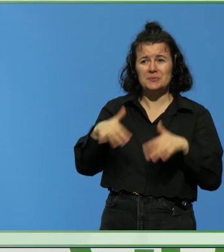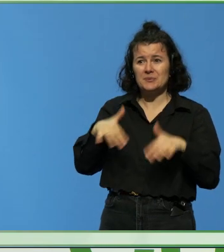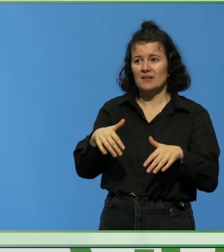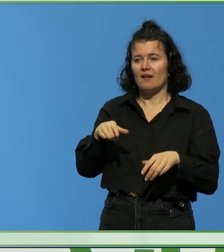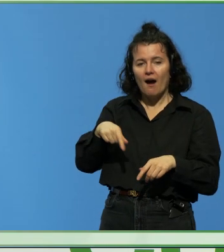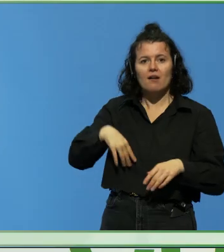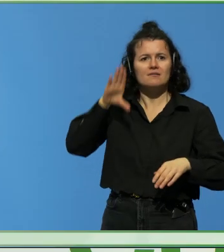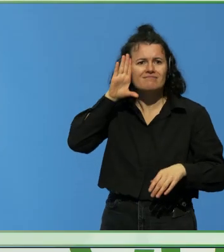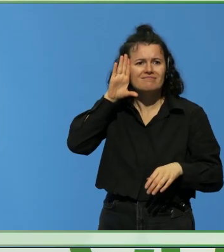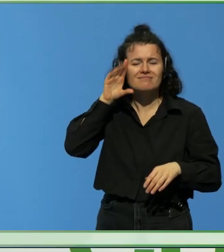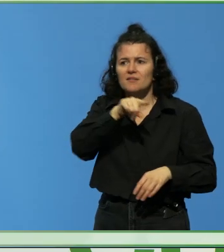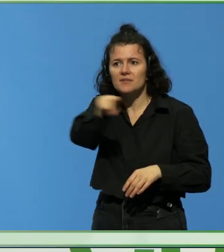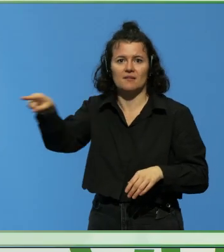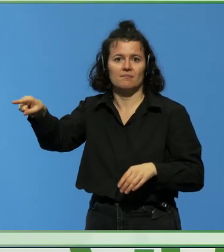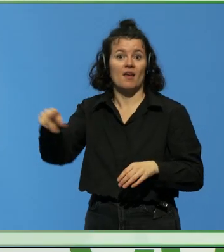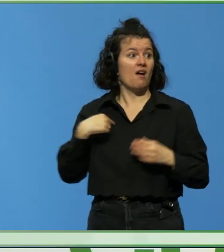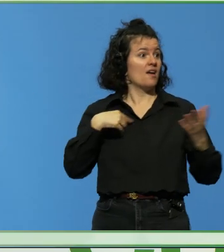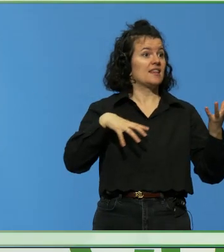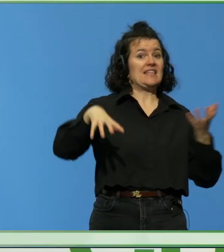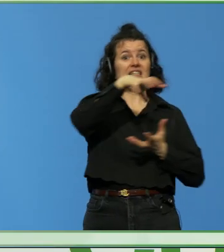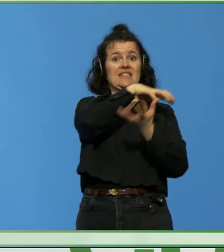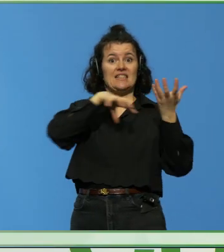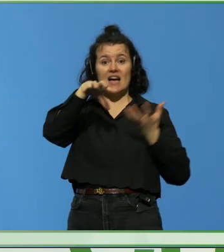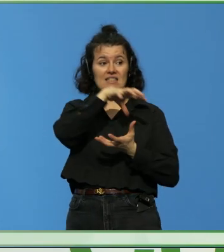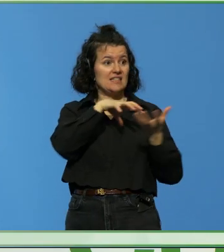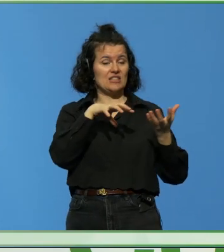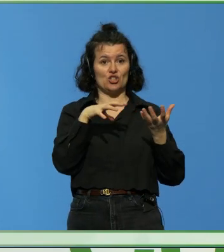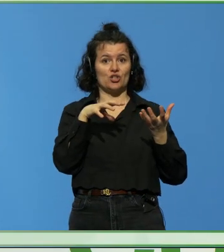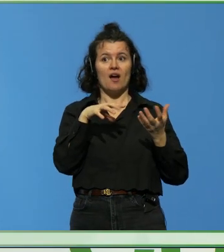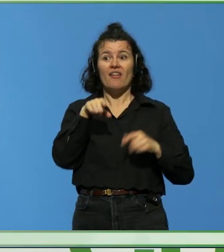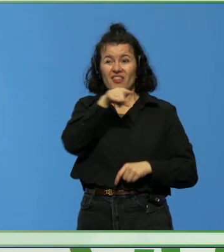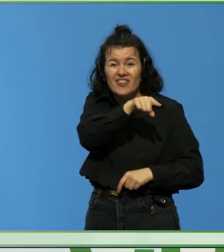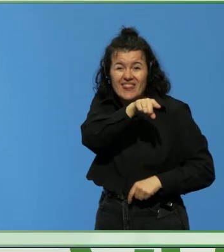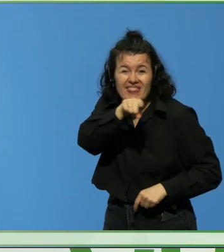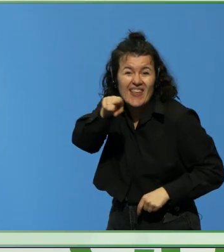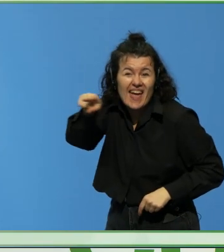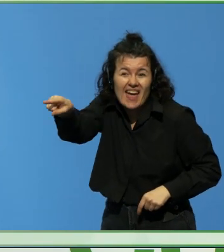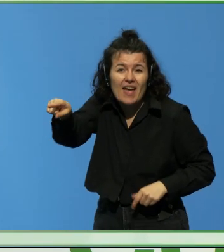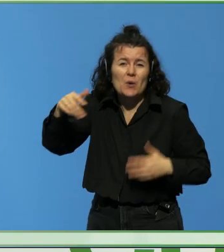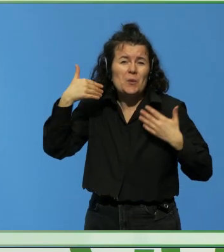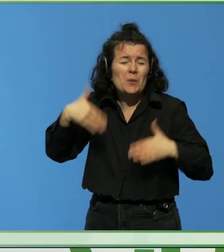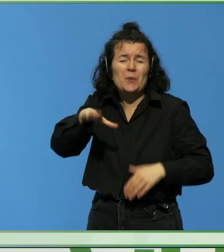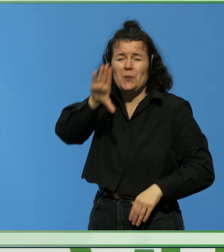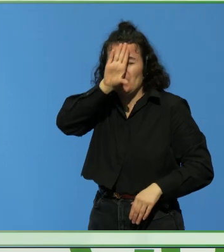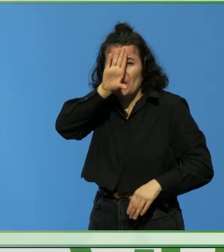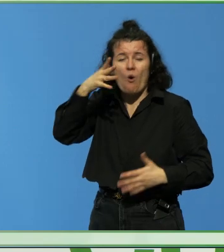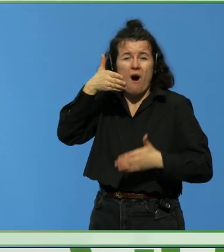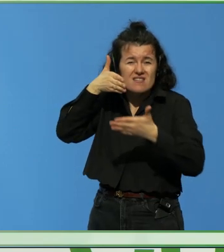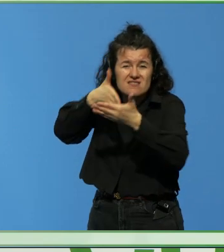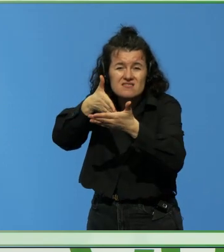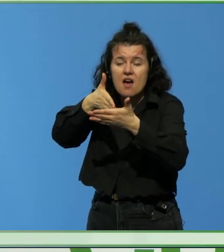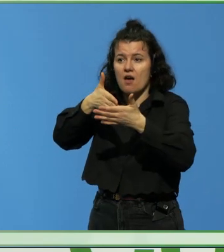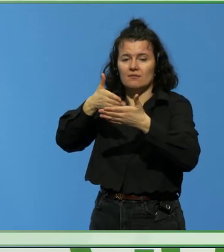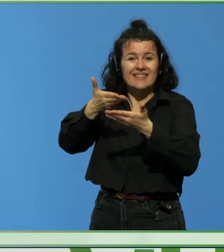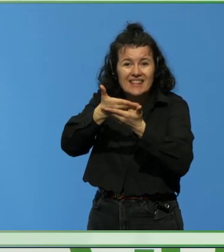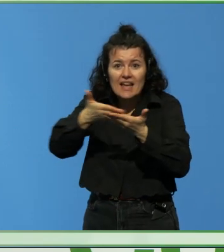areas, those women and girls with disabilities are facing a lot of challenges, and they are the ones who